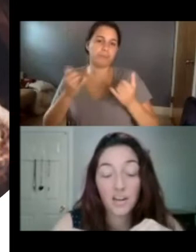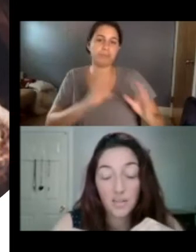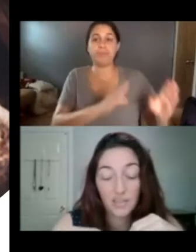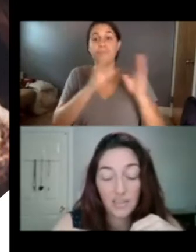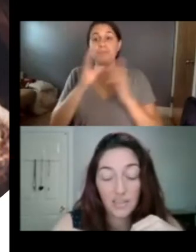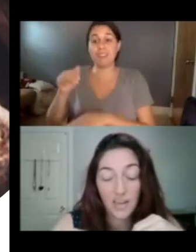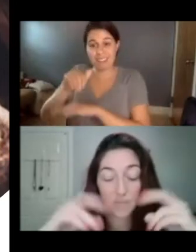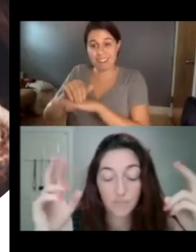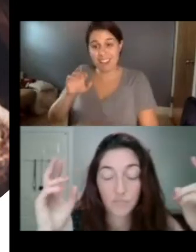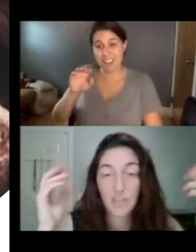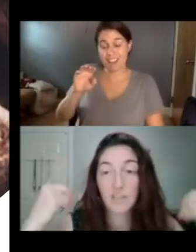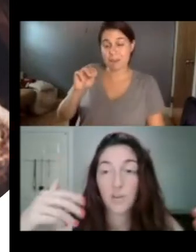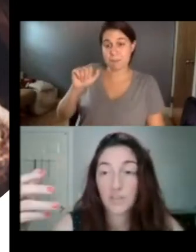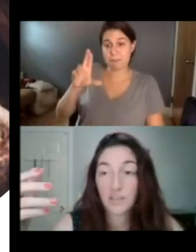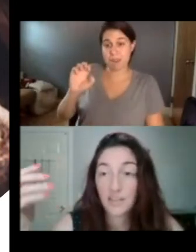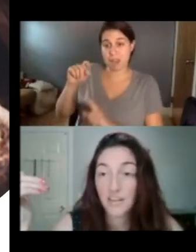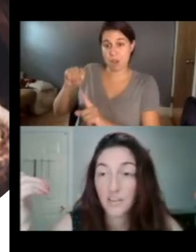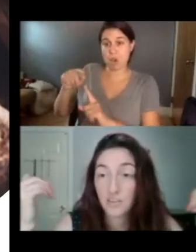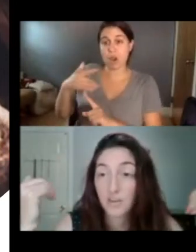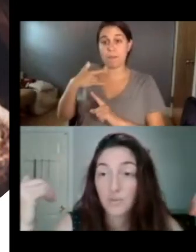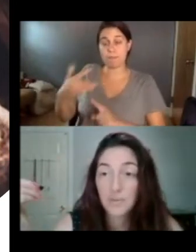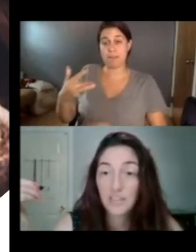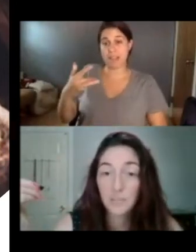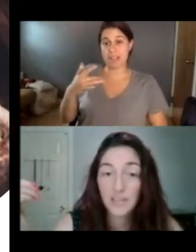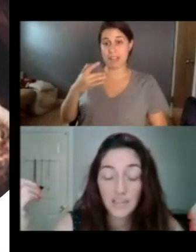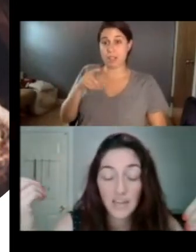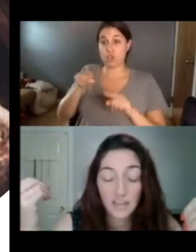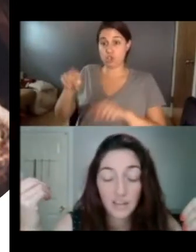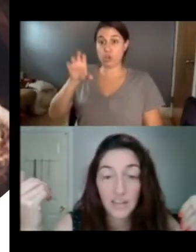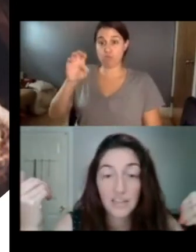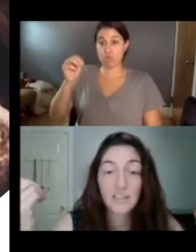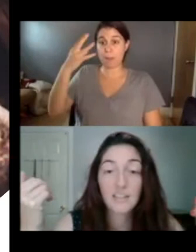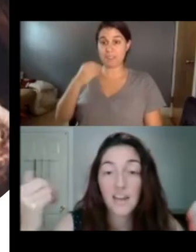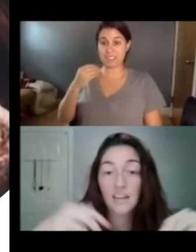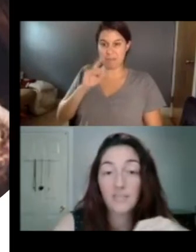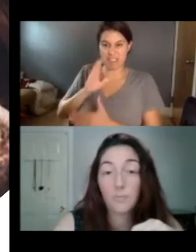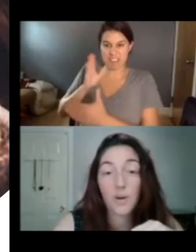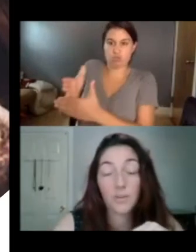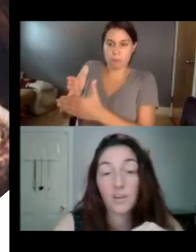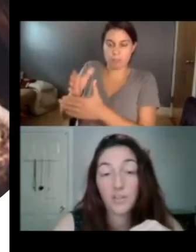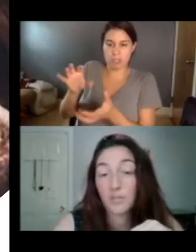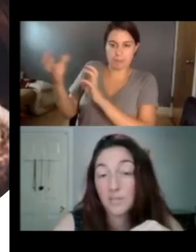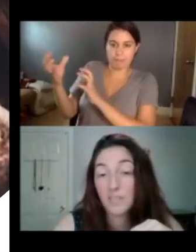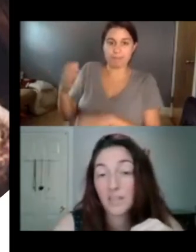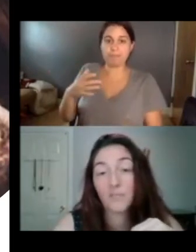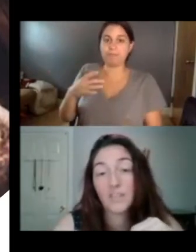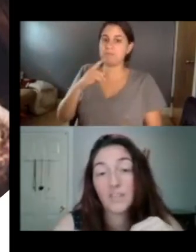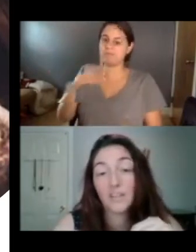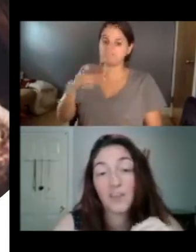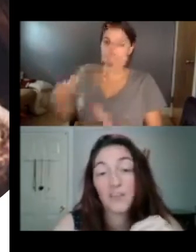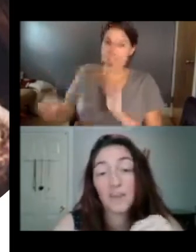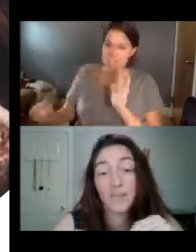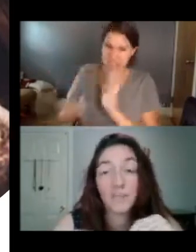Nightmares are typically a disruption that occurs during REM sleep, and they're intensely negative and well-recalled dreams that